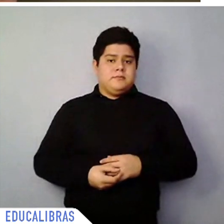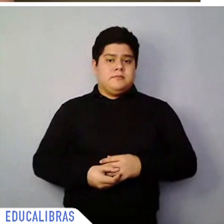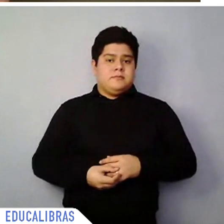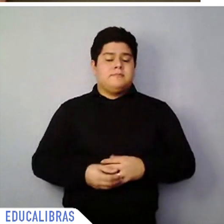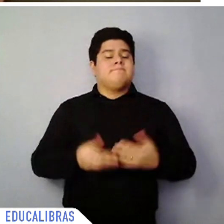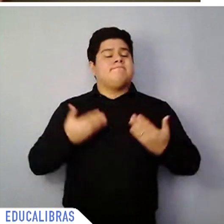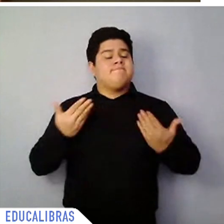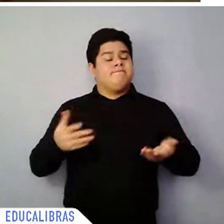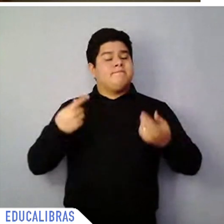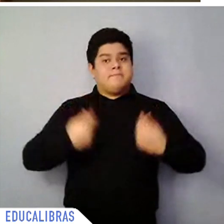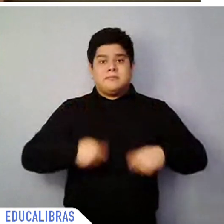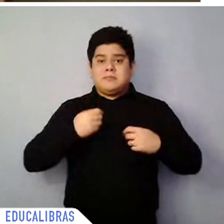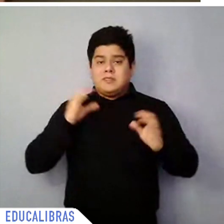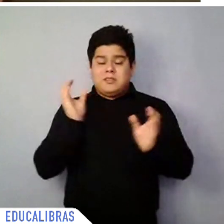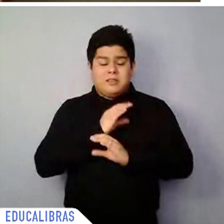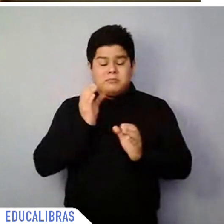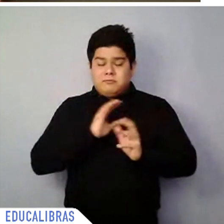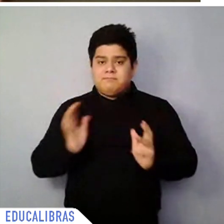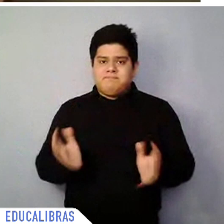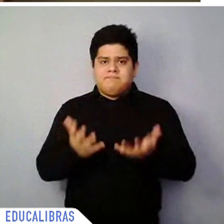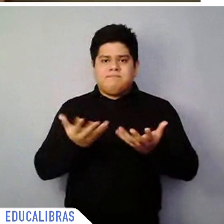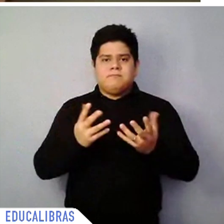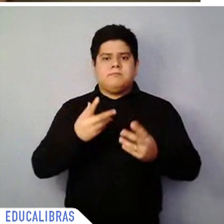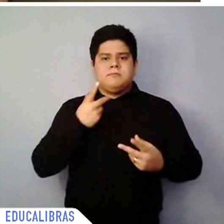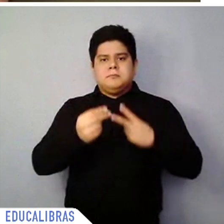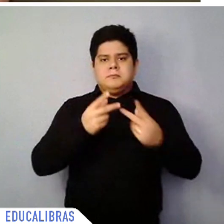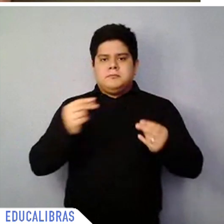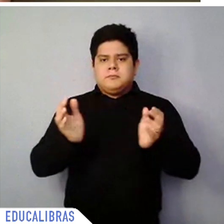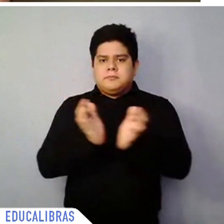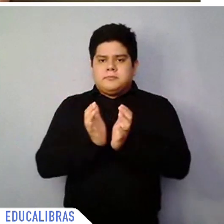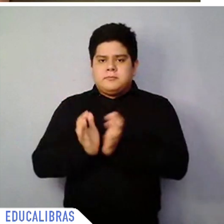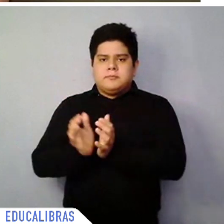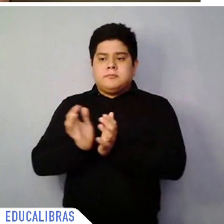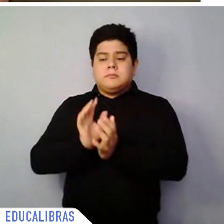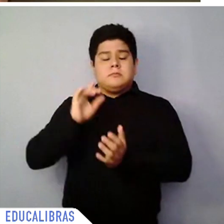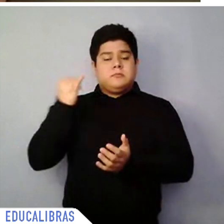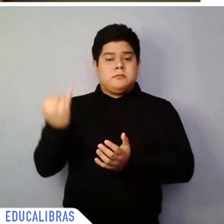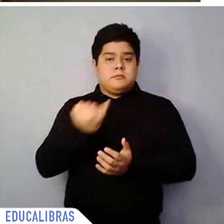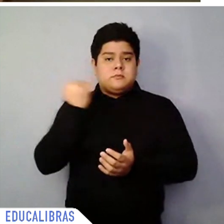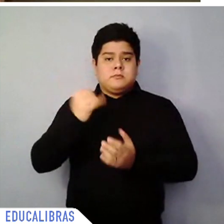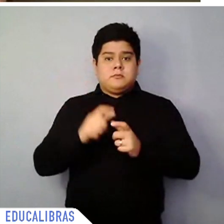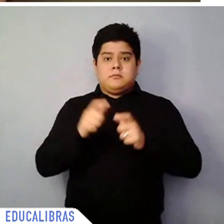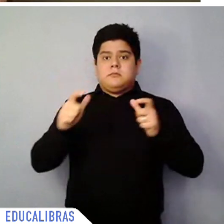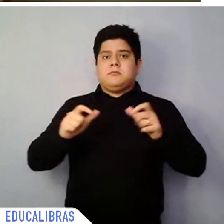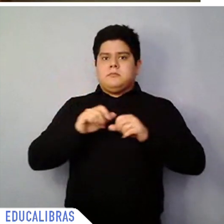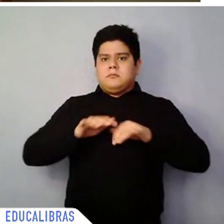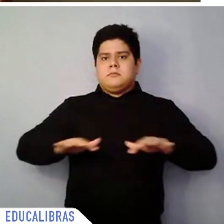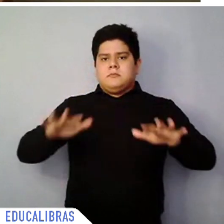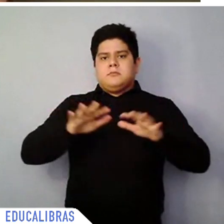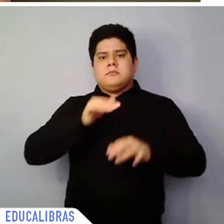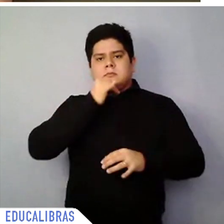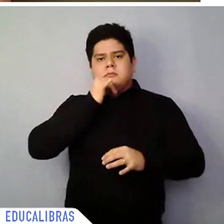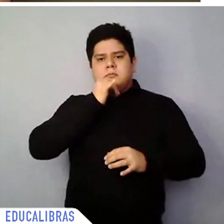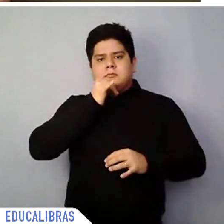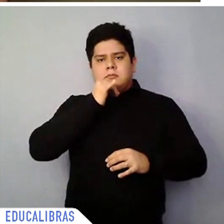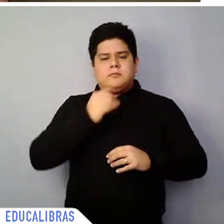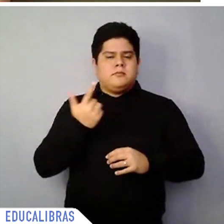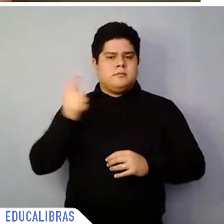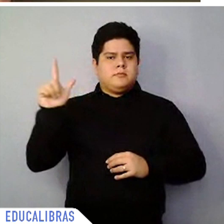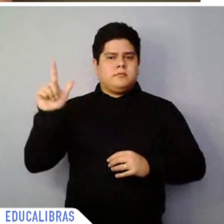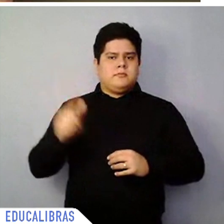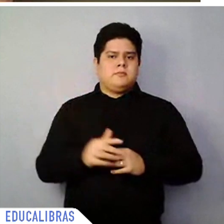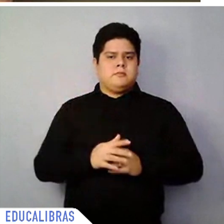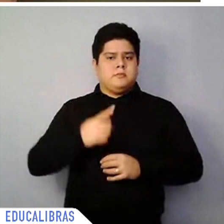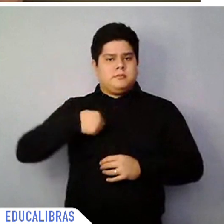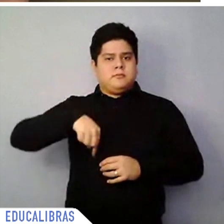twins or because they share their milk with other kids. So we have to accelerate vaccination in